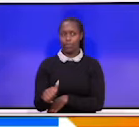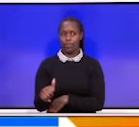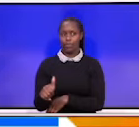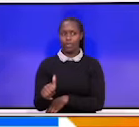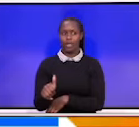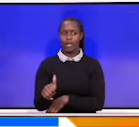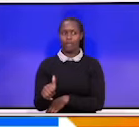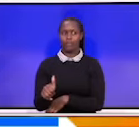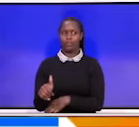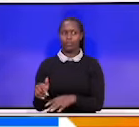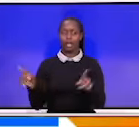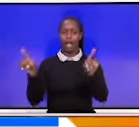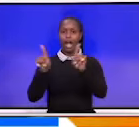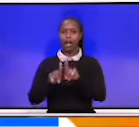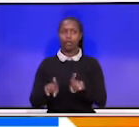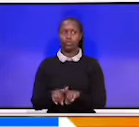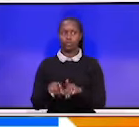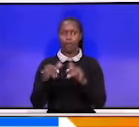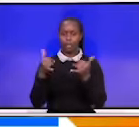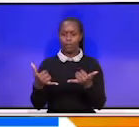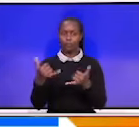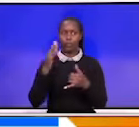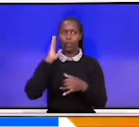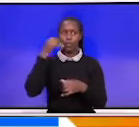and this one, we will see the university